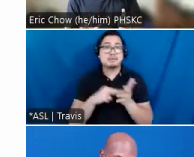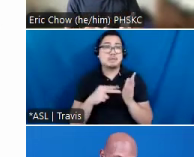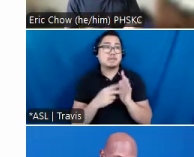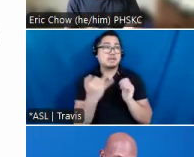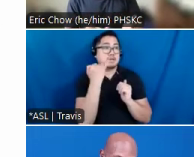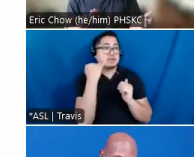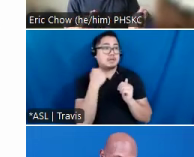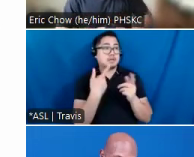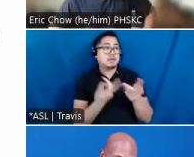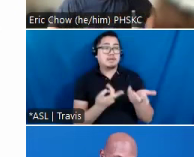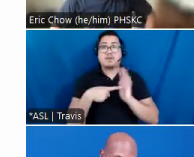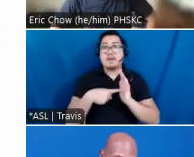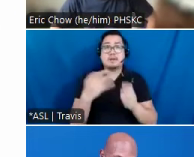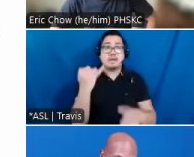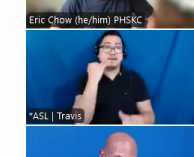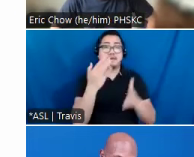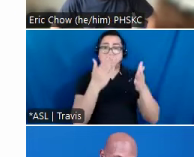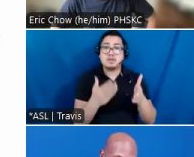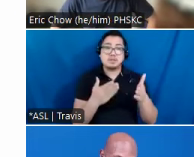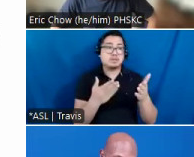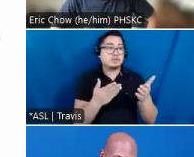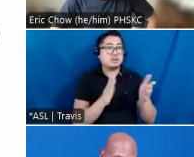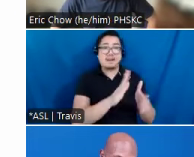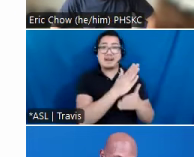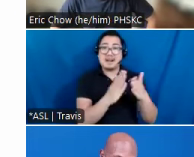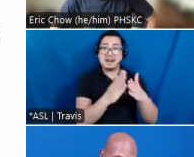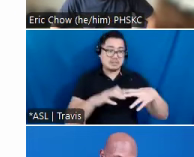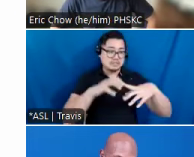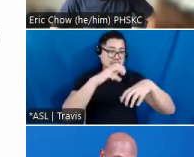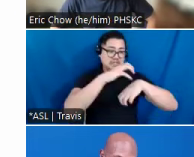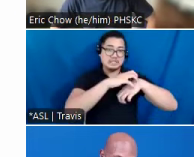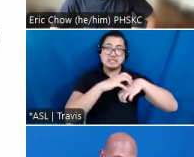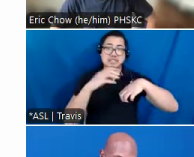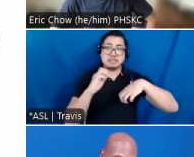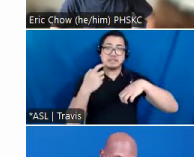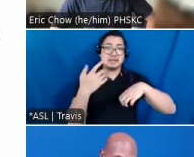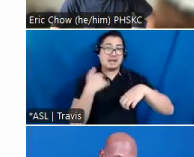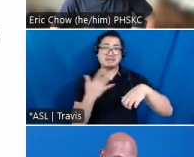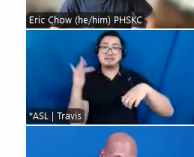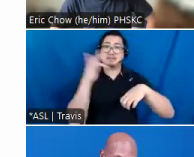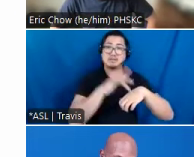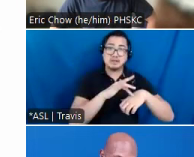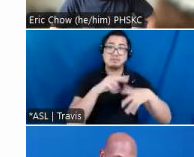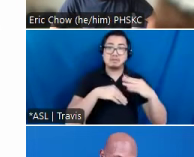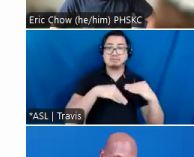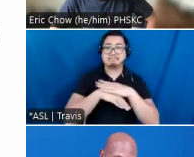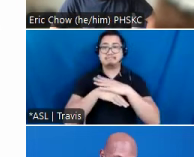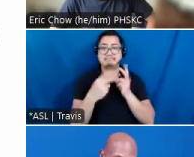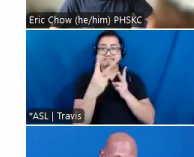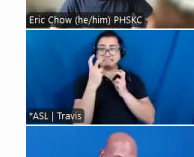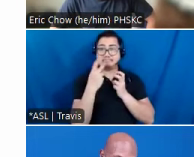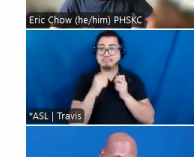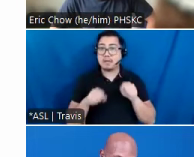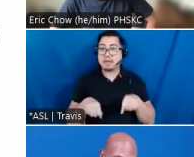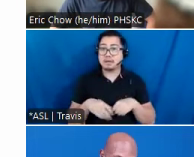a rash on the hand, that is another place where infection could have spread. But the vast majority of